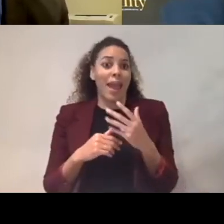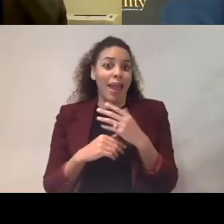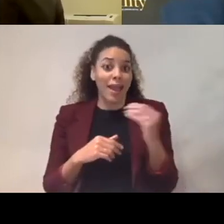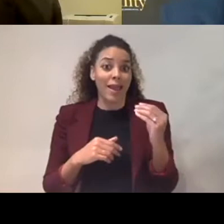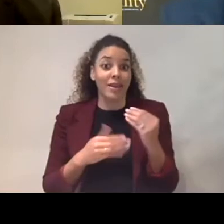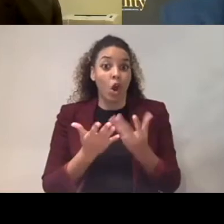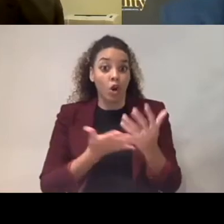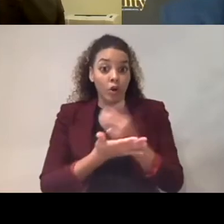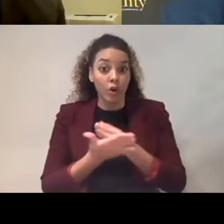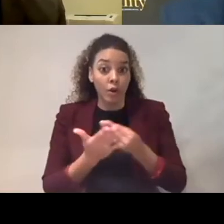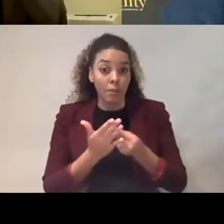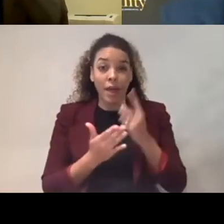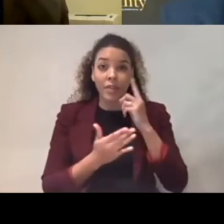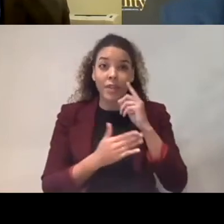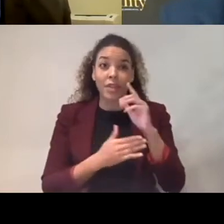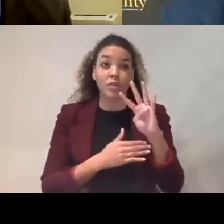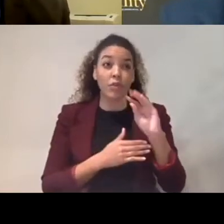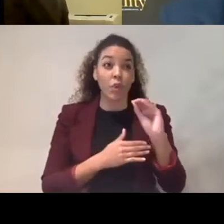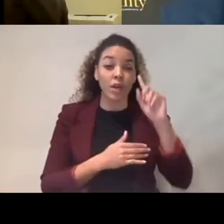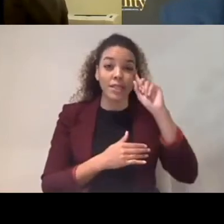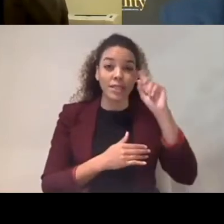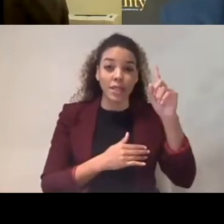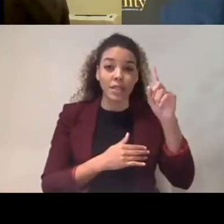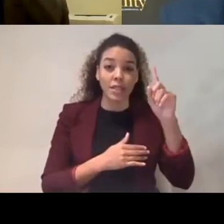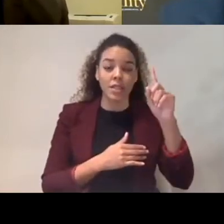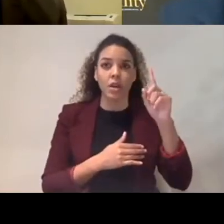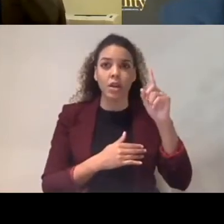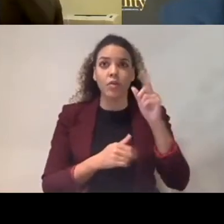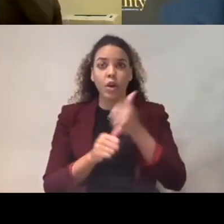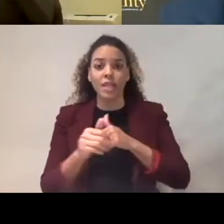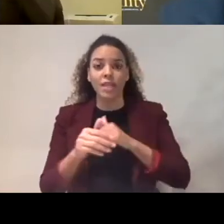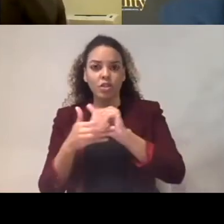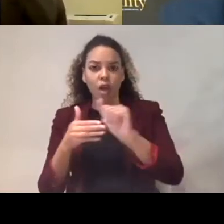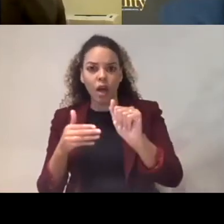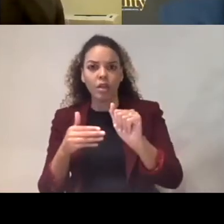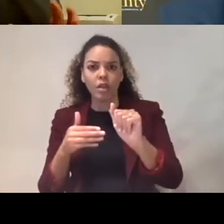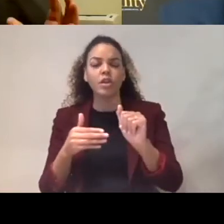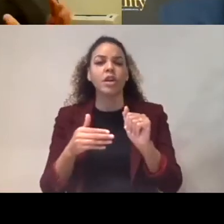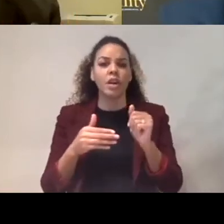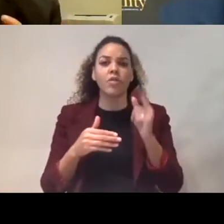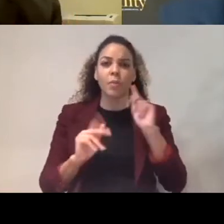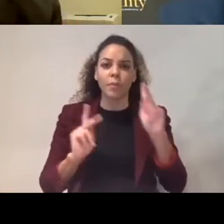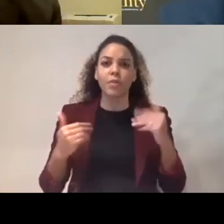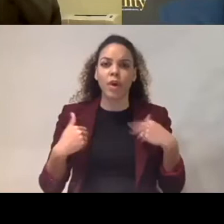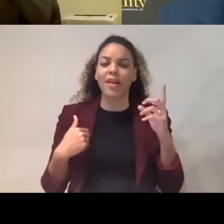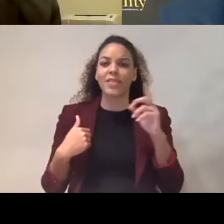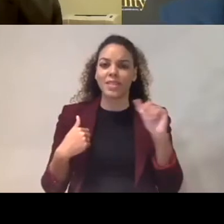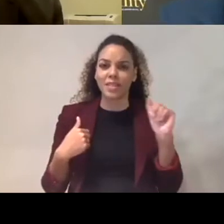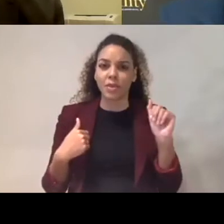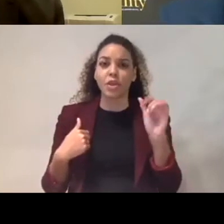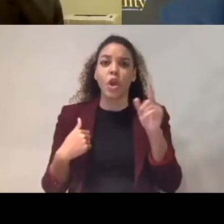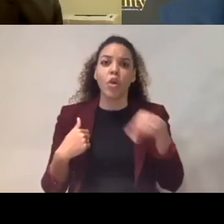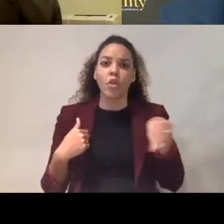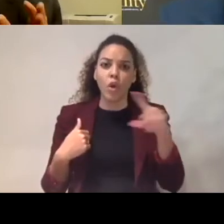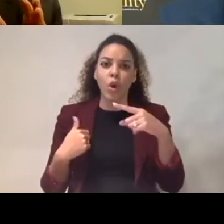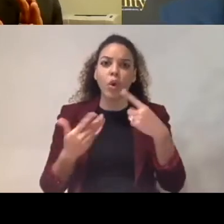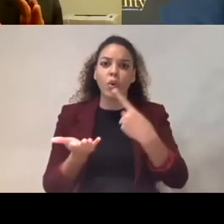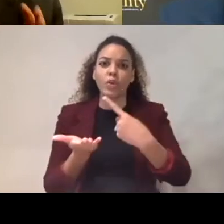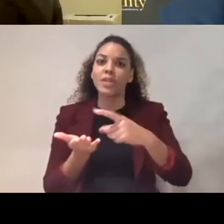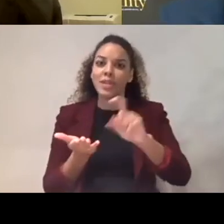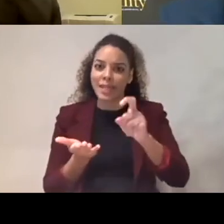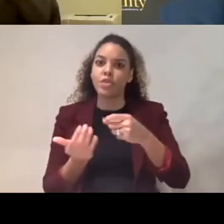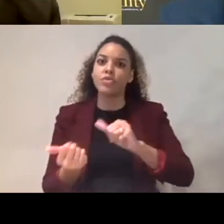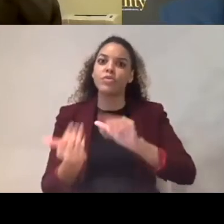40 cents on the dollar for people with disabilities. These are things that need to be comprehensively addressed. And it